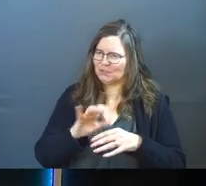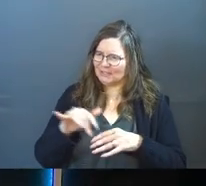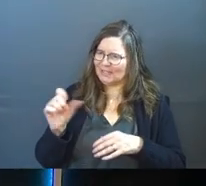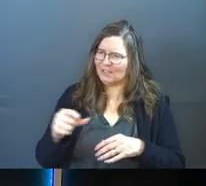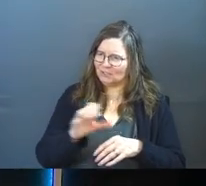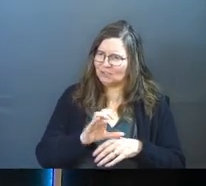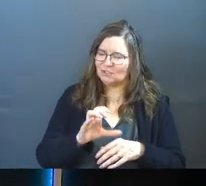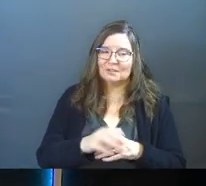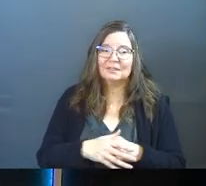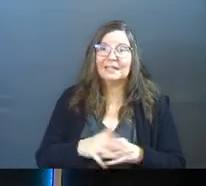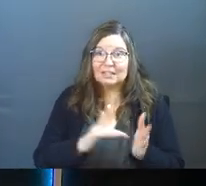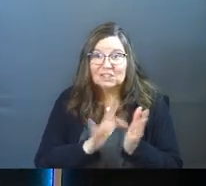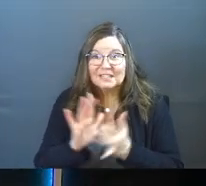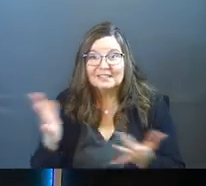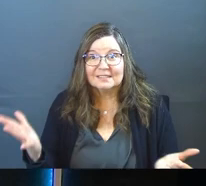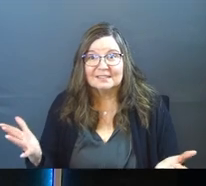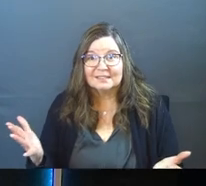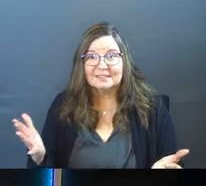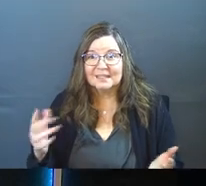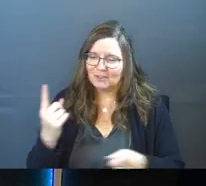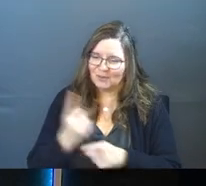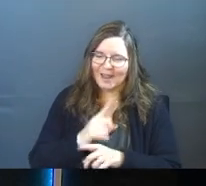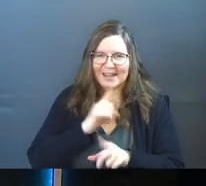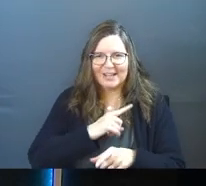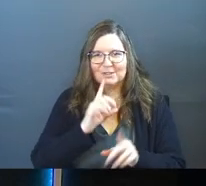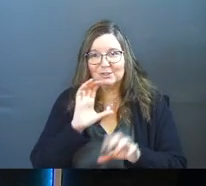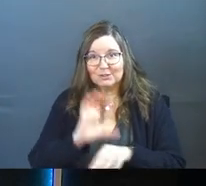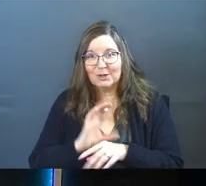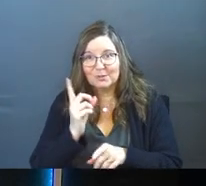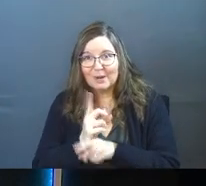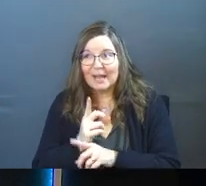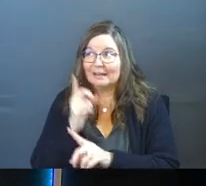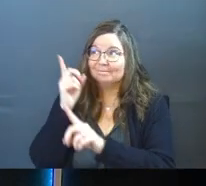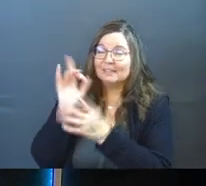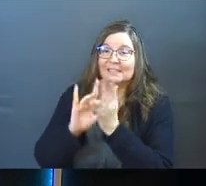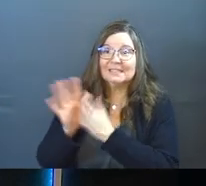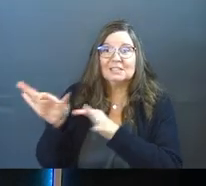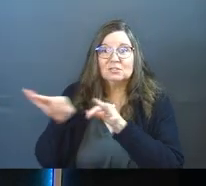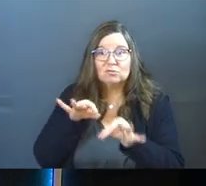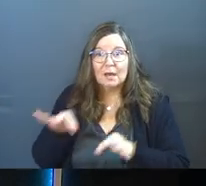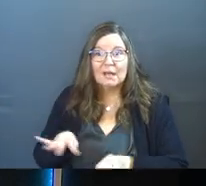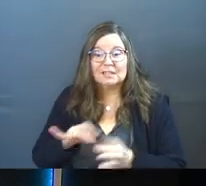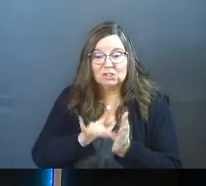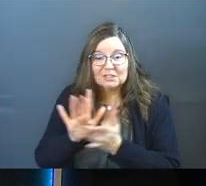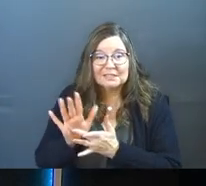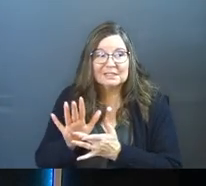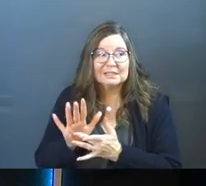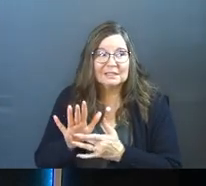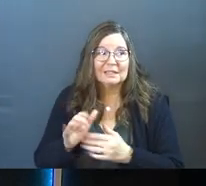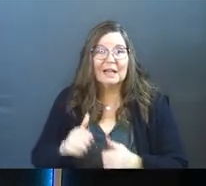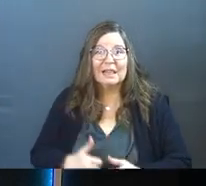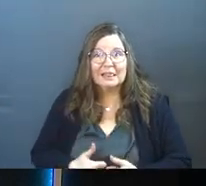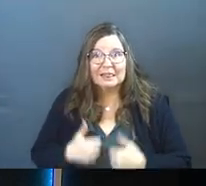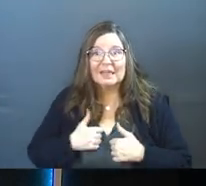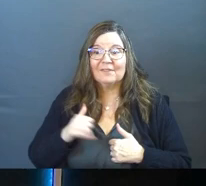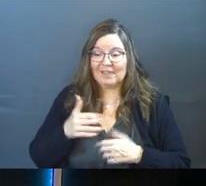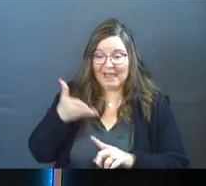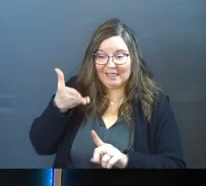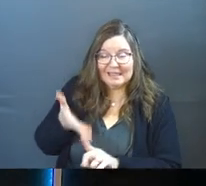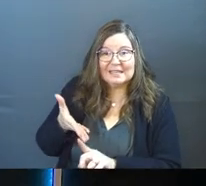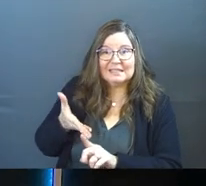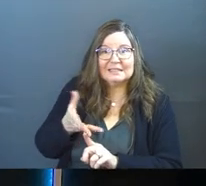Yes, you know church. It's Jesus. Always the right answer in church, right? Like he's describing Jesus. Like live like